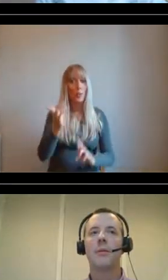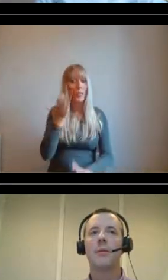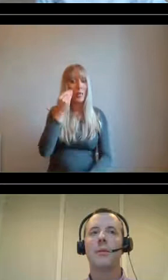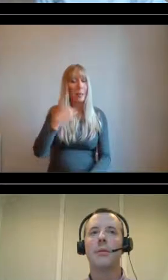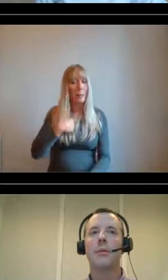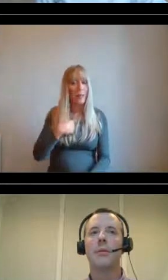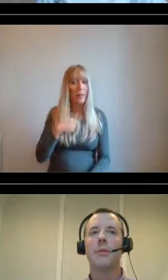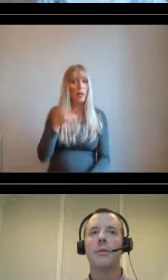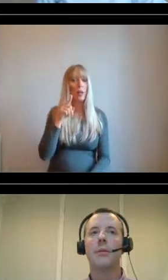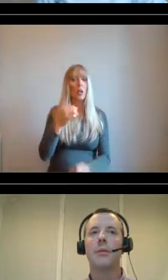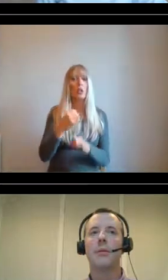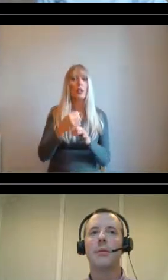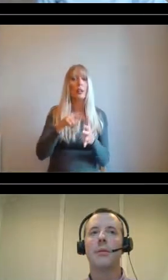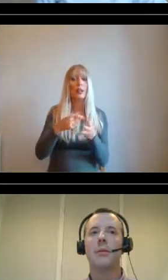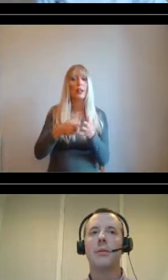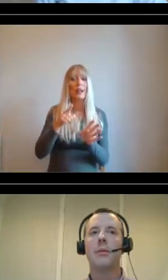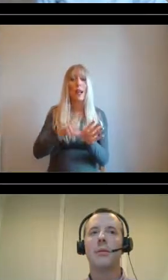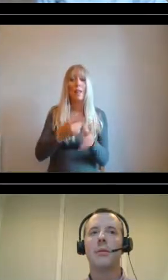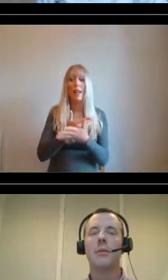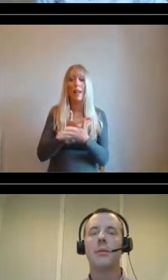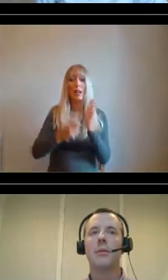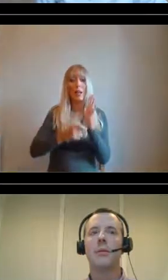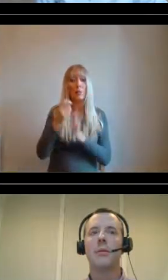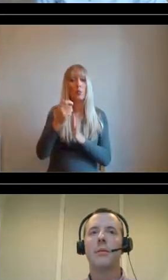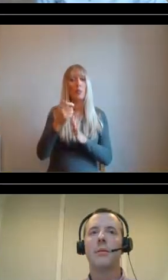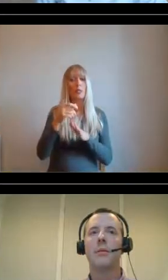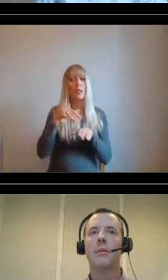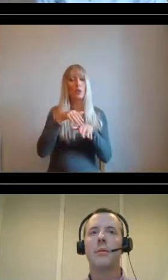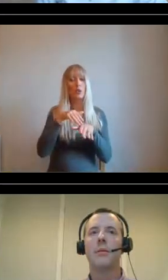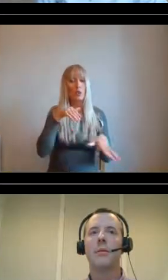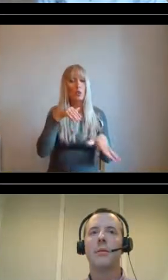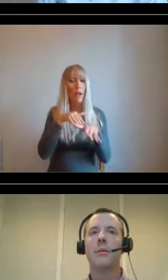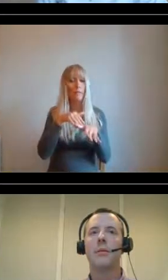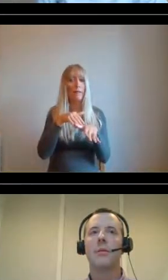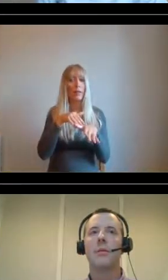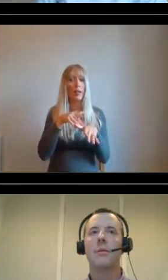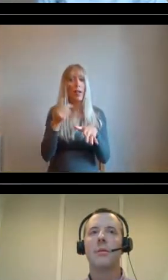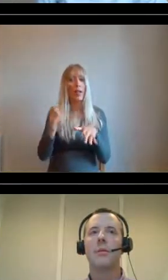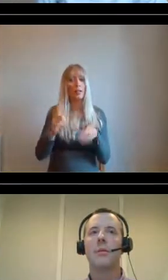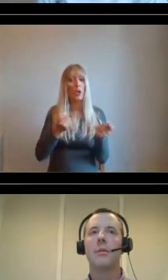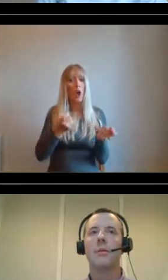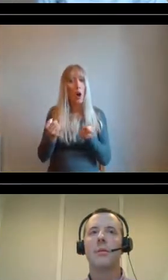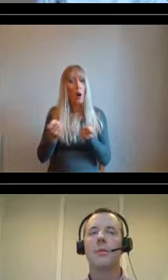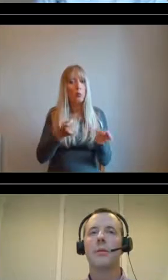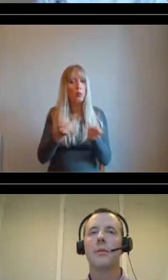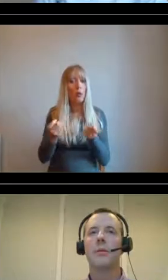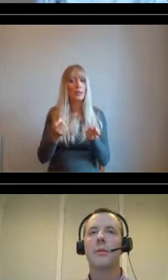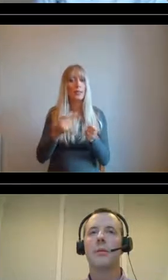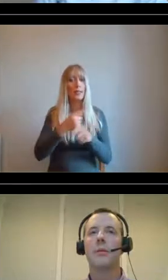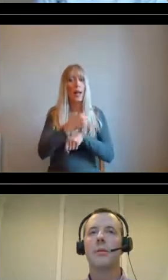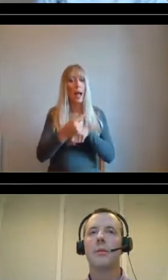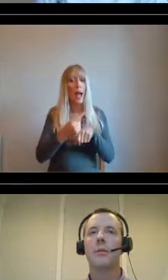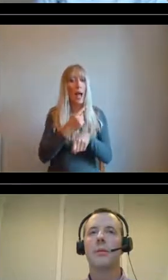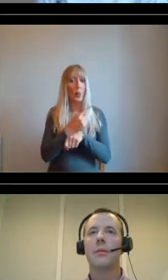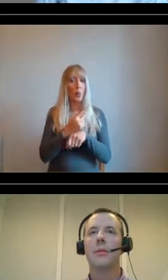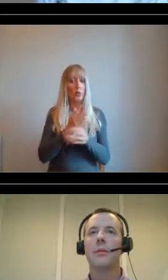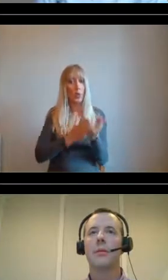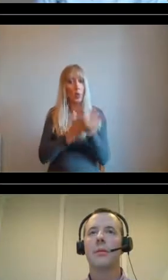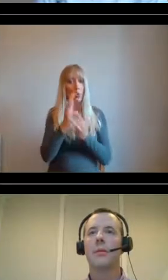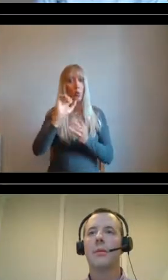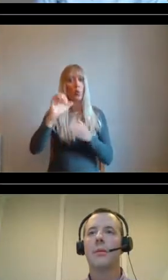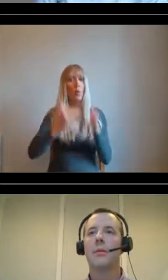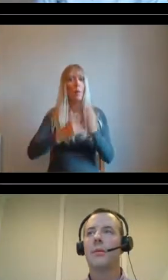Gary, a question for you. Is there any improvement in the vehicle movements and operating hours during construction?